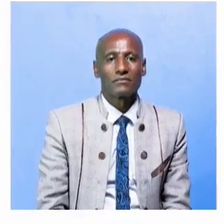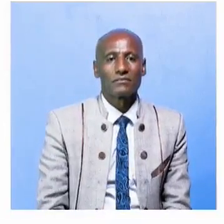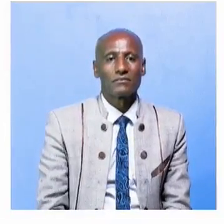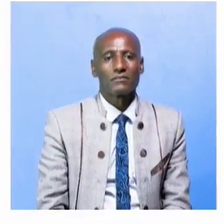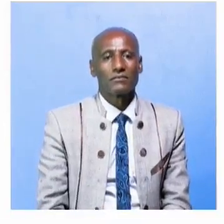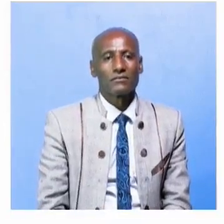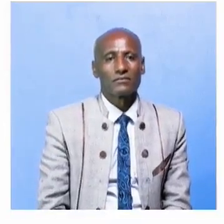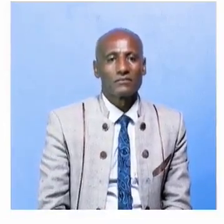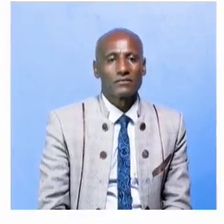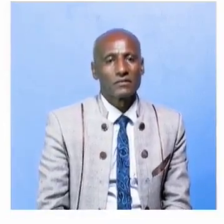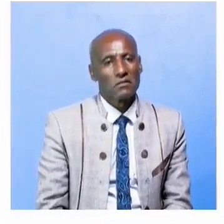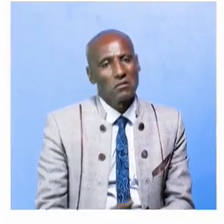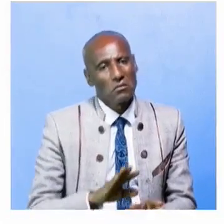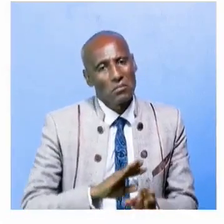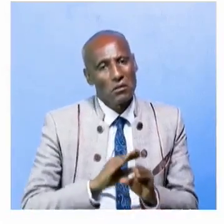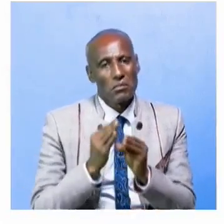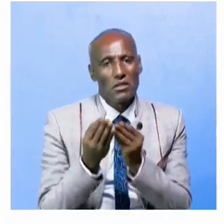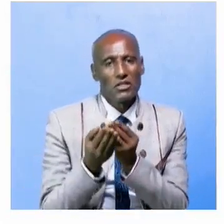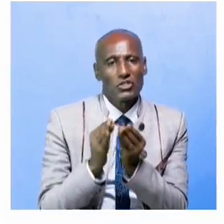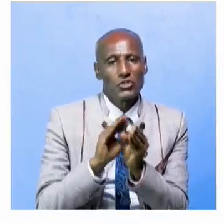It could be a situation.